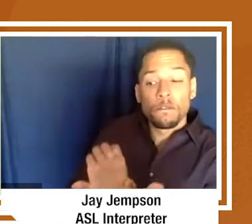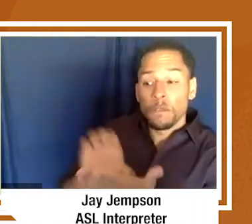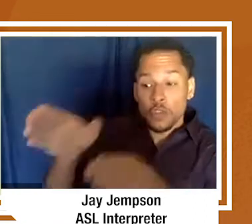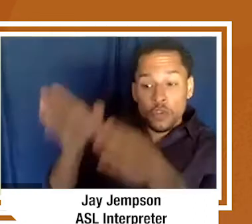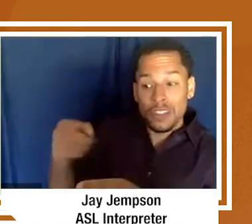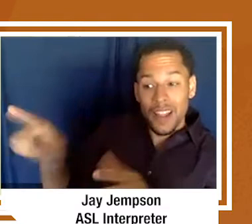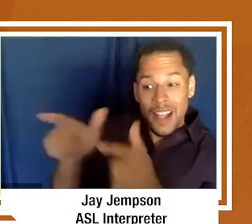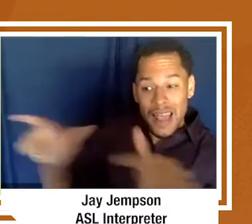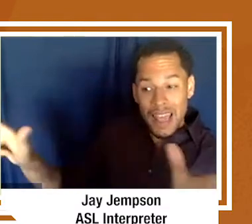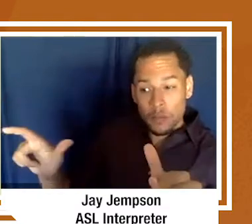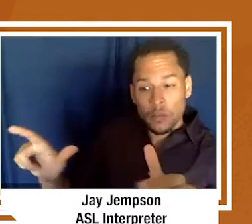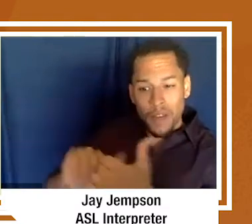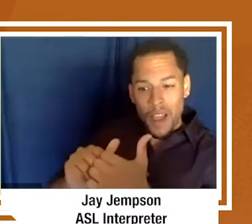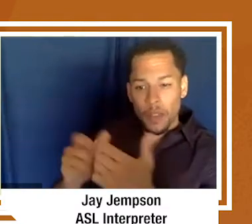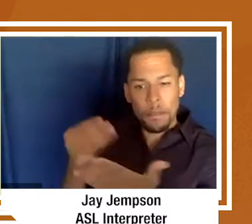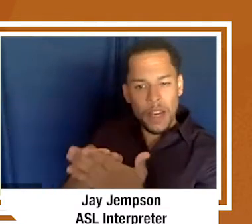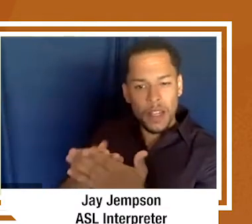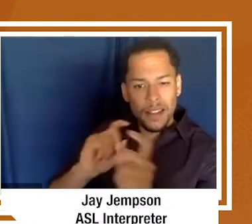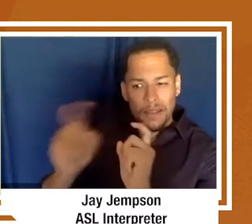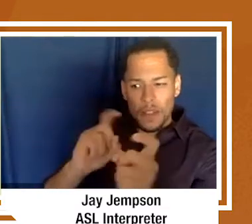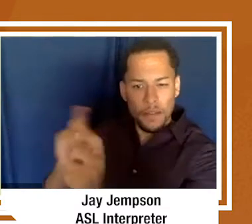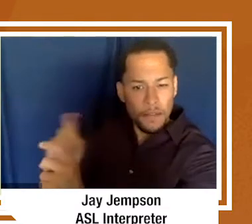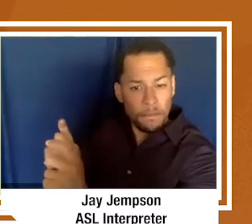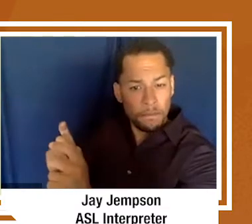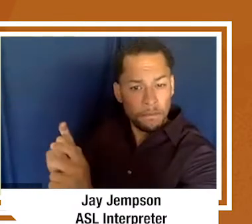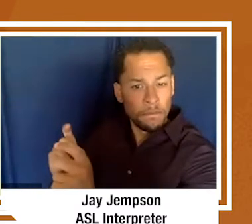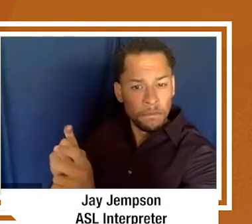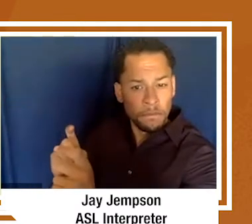they see or how they adjudicate